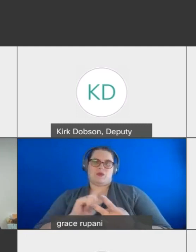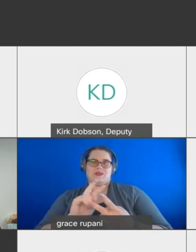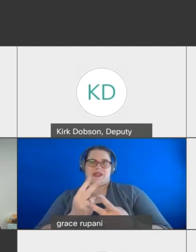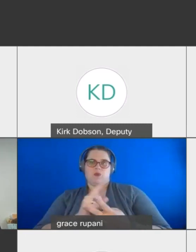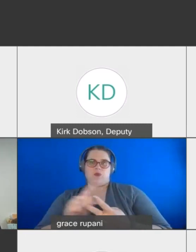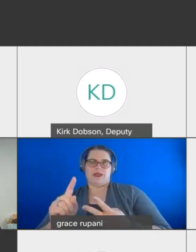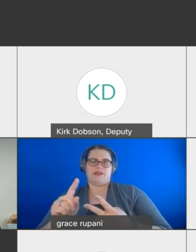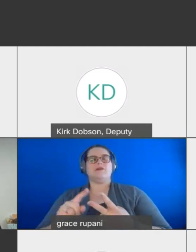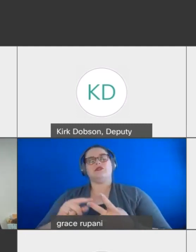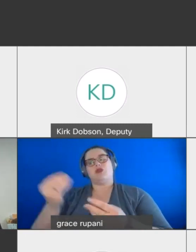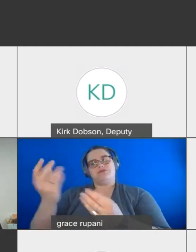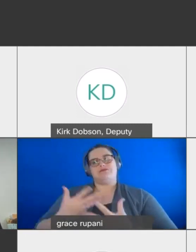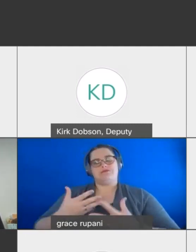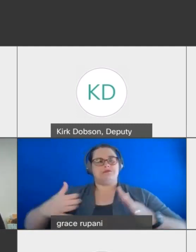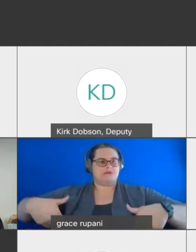So